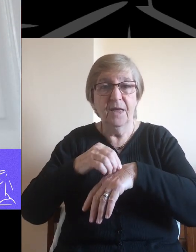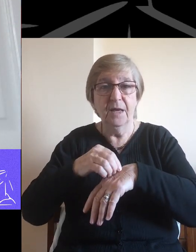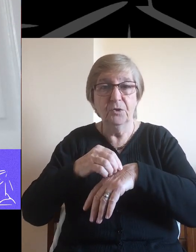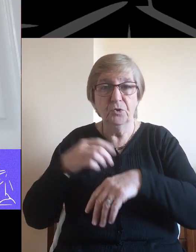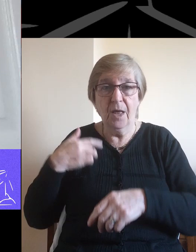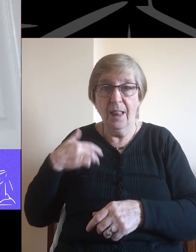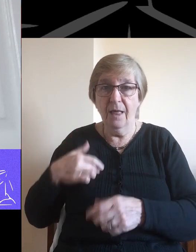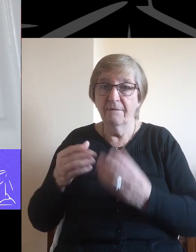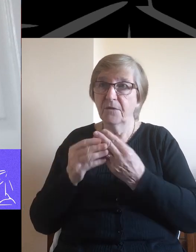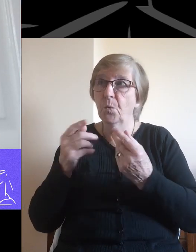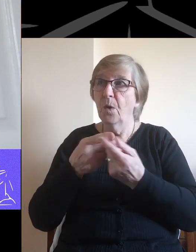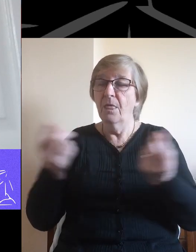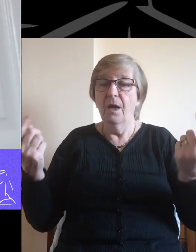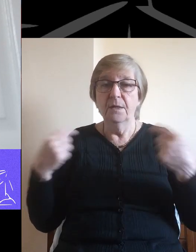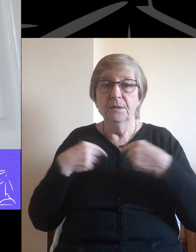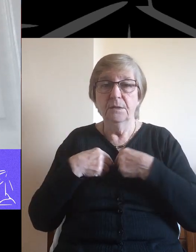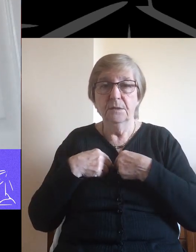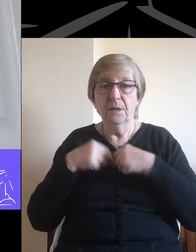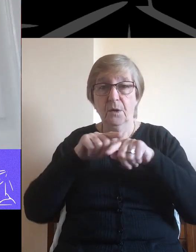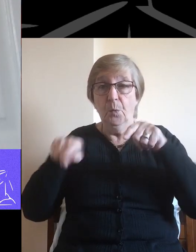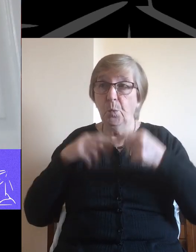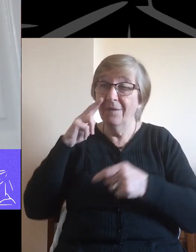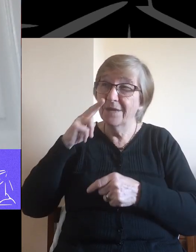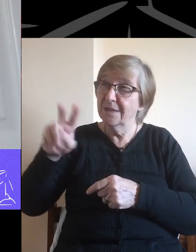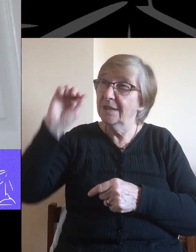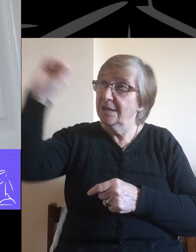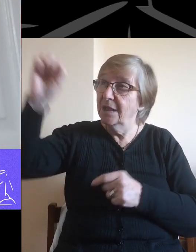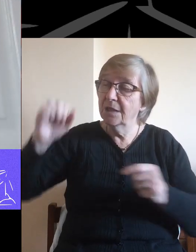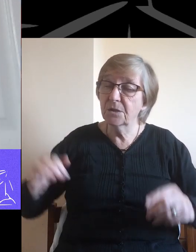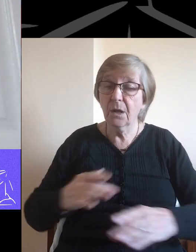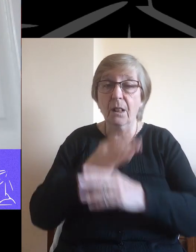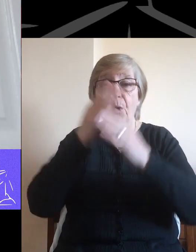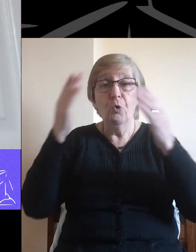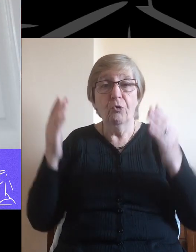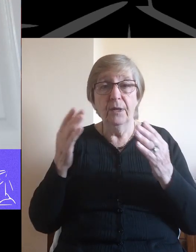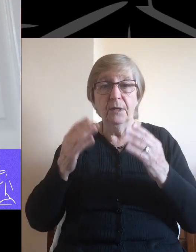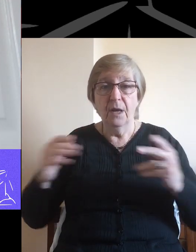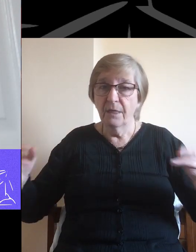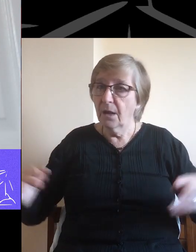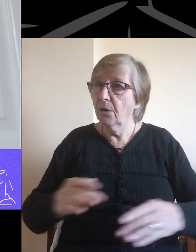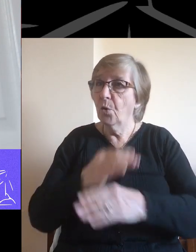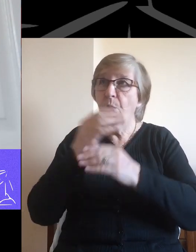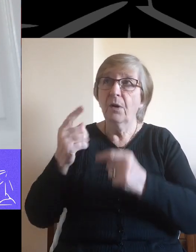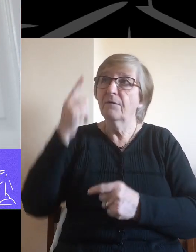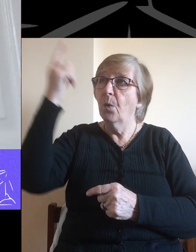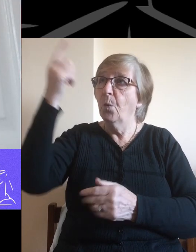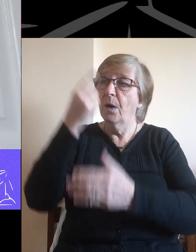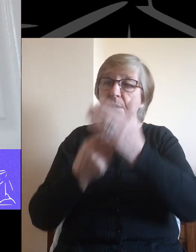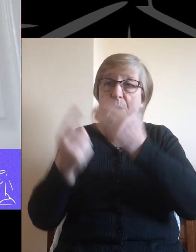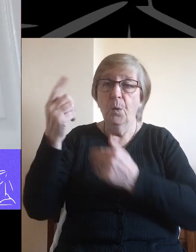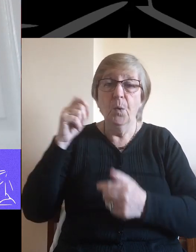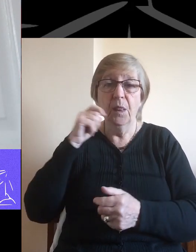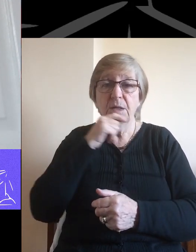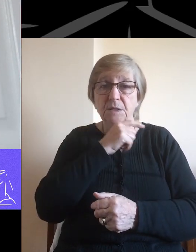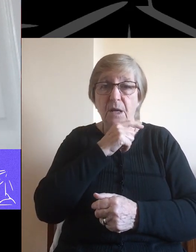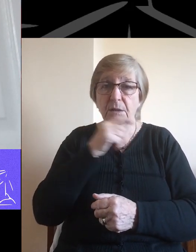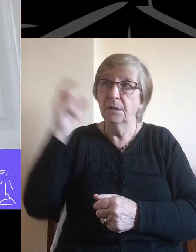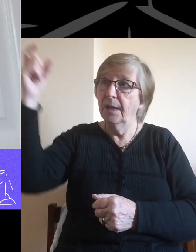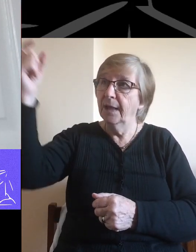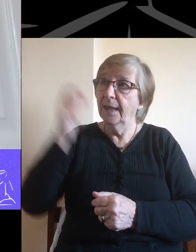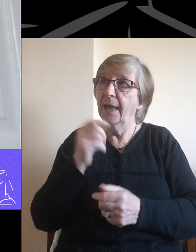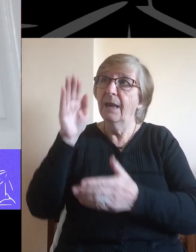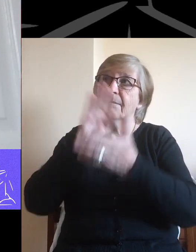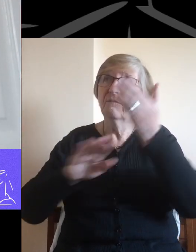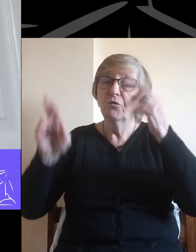The Word became flesh and made his dwelling among us. We have seen his glory, the glory of the one and only